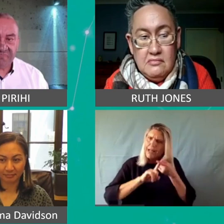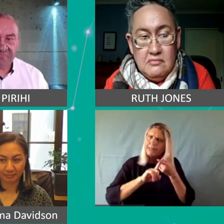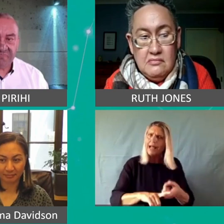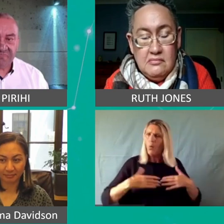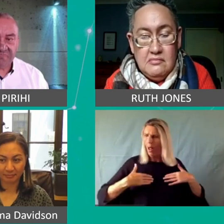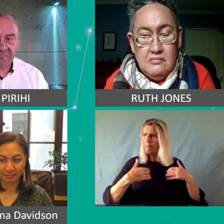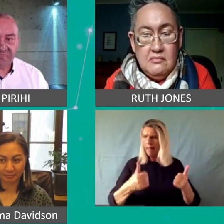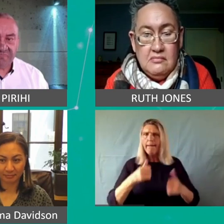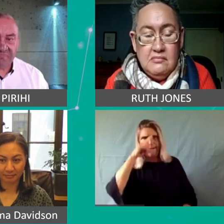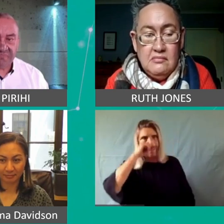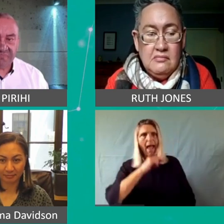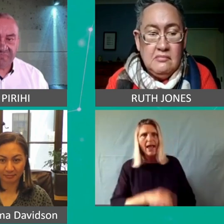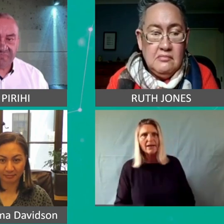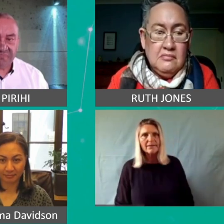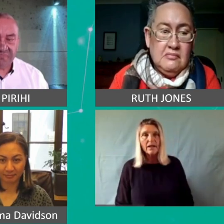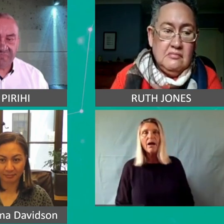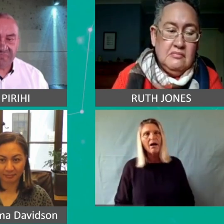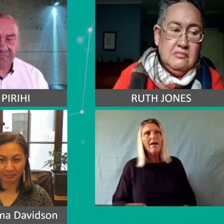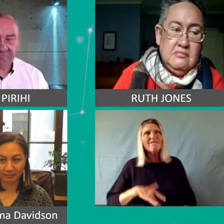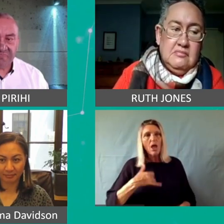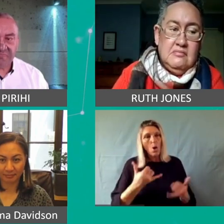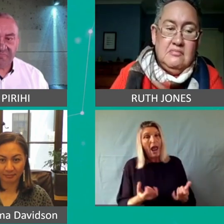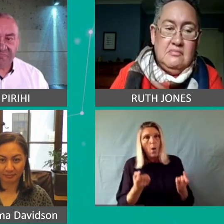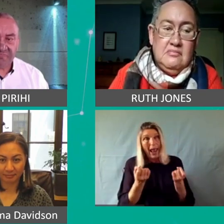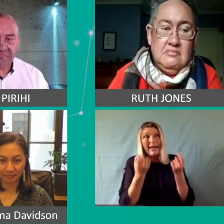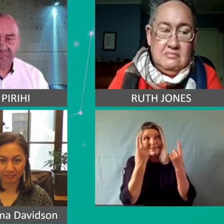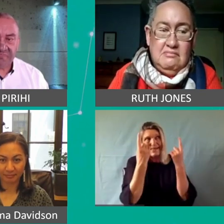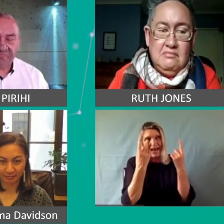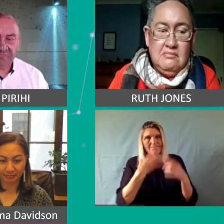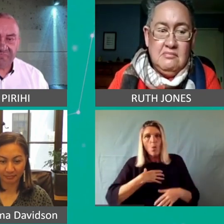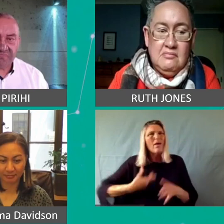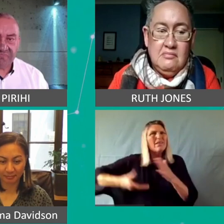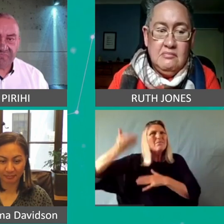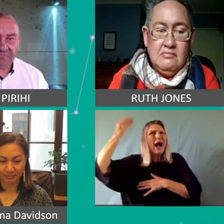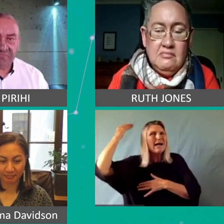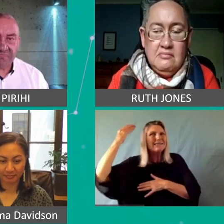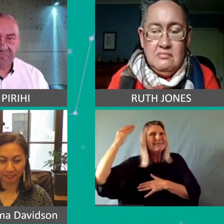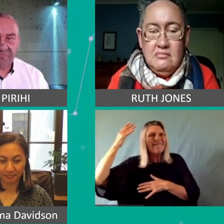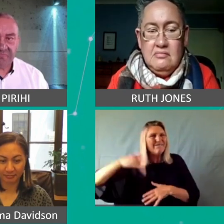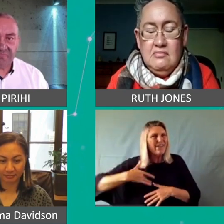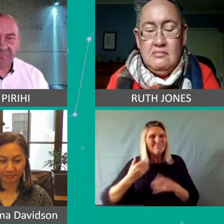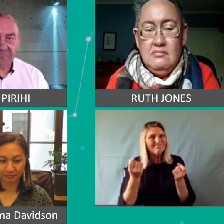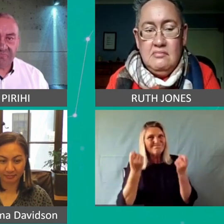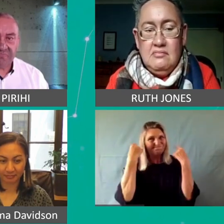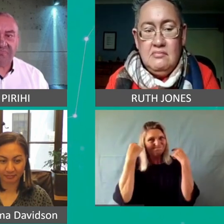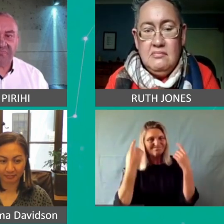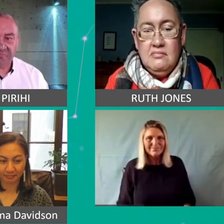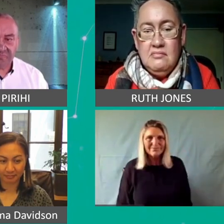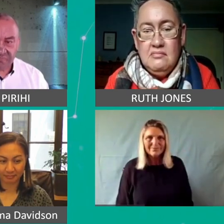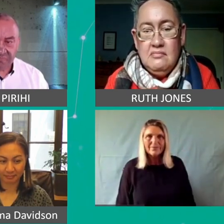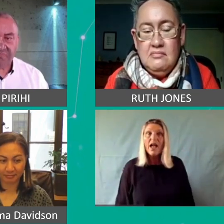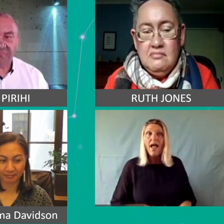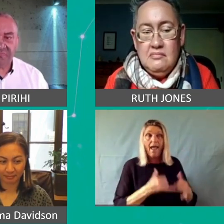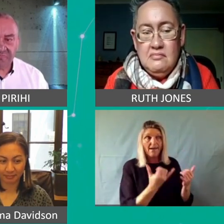we understand that much more now than perhaps we did in the past, and I think a growing understanding of discrimination and